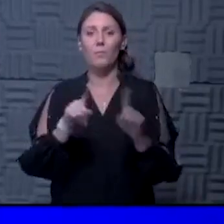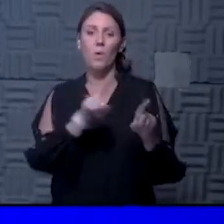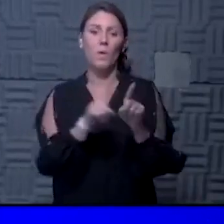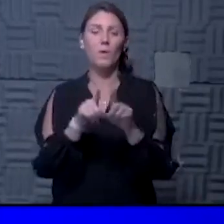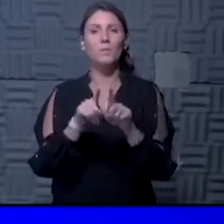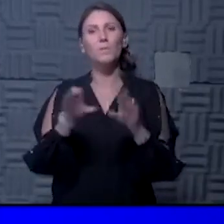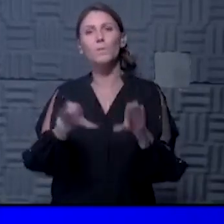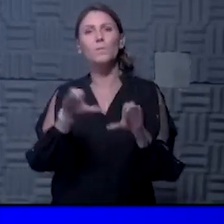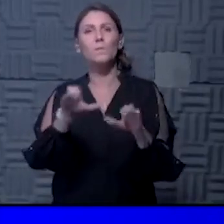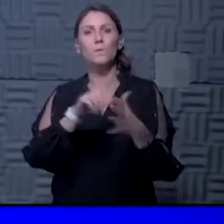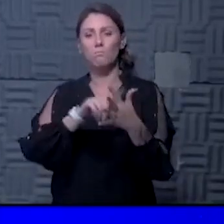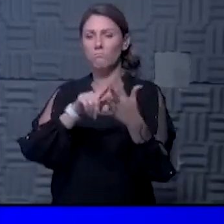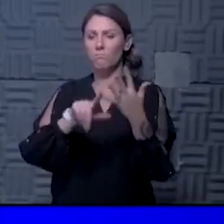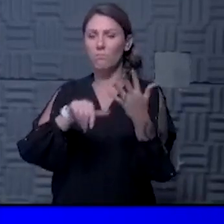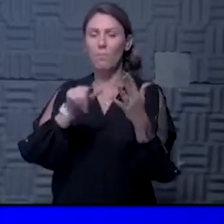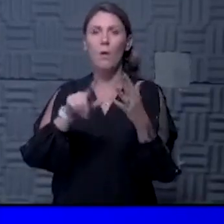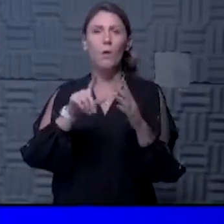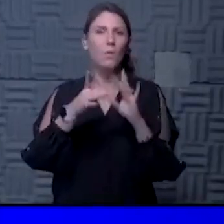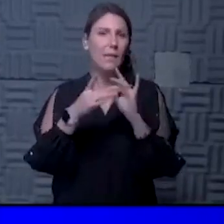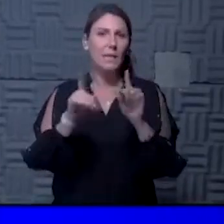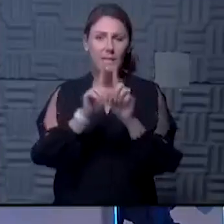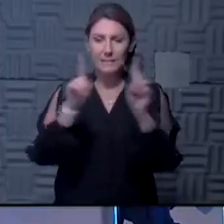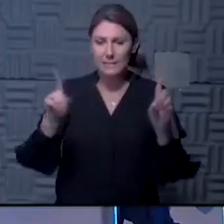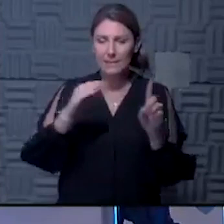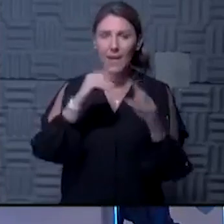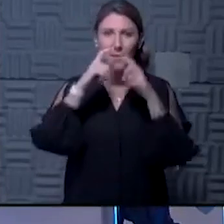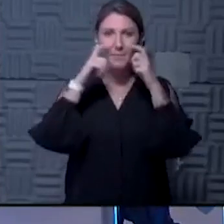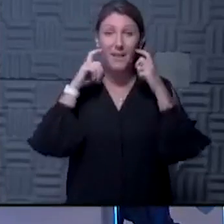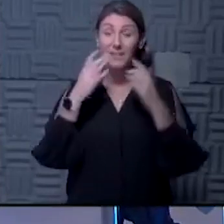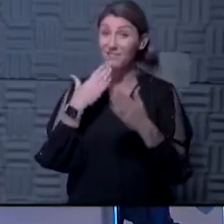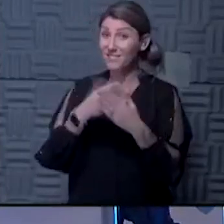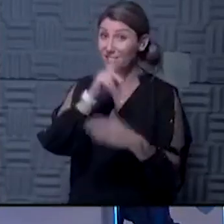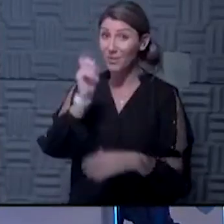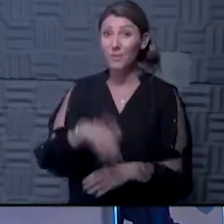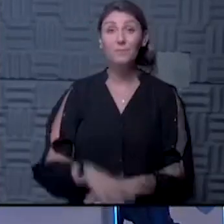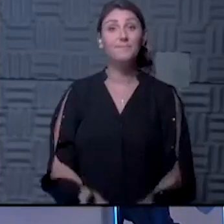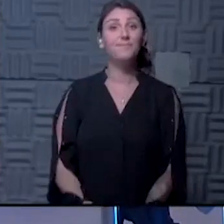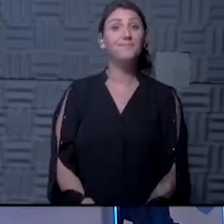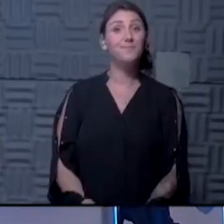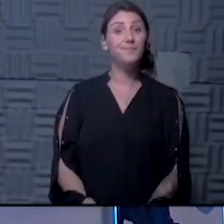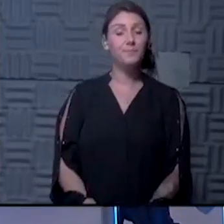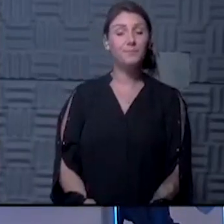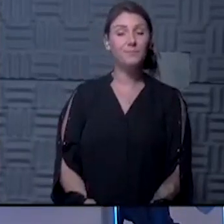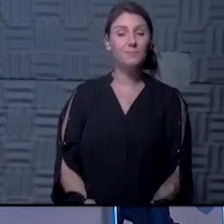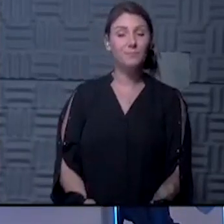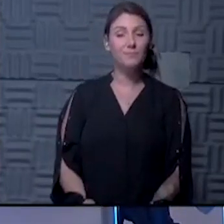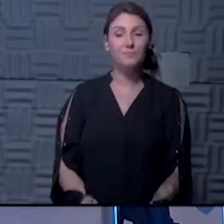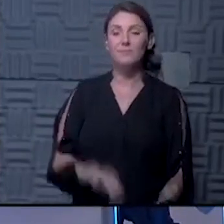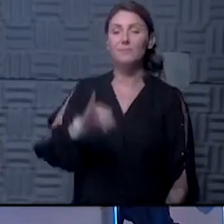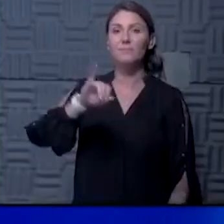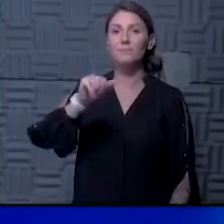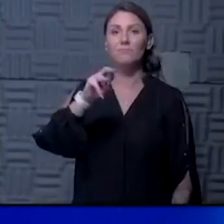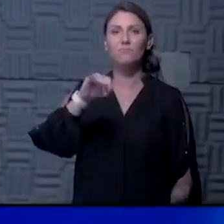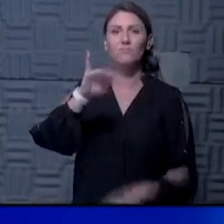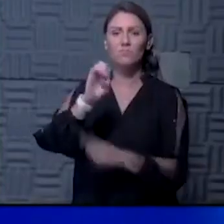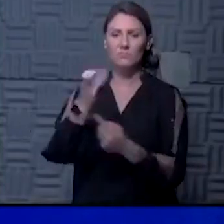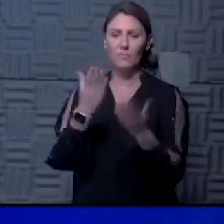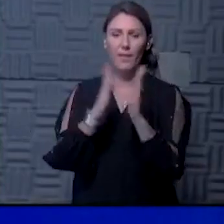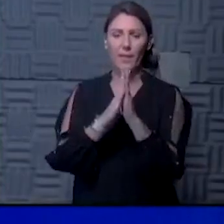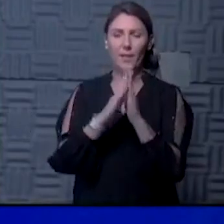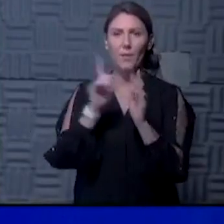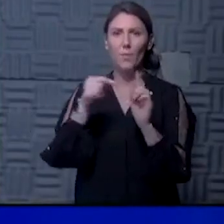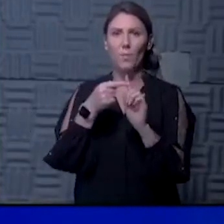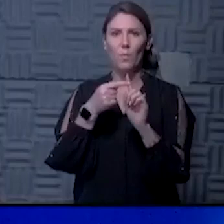do those other things about distancing and masking as well. Yeah, good questions, though. Okay. Yeah, Jamie also asks, when should a